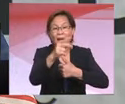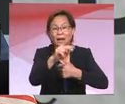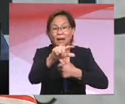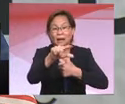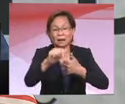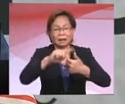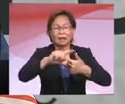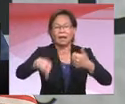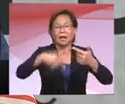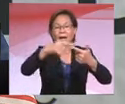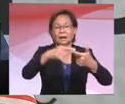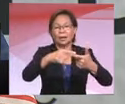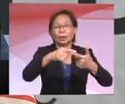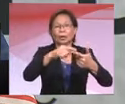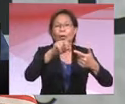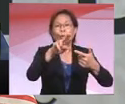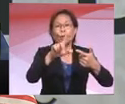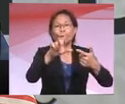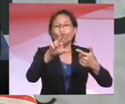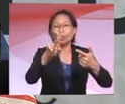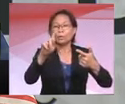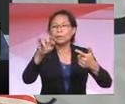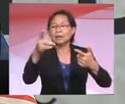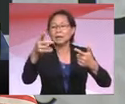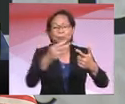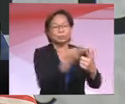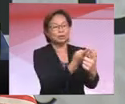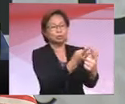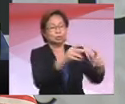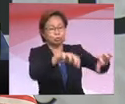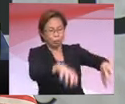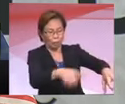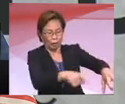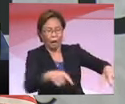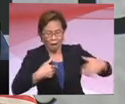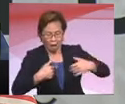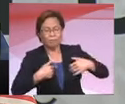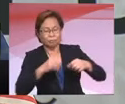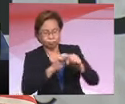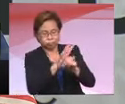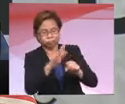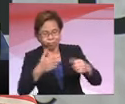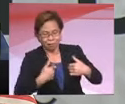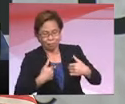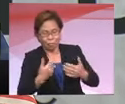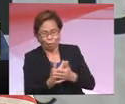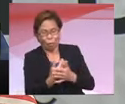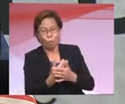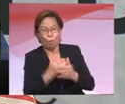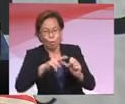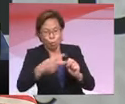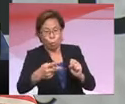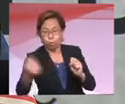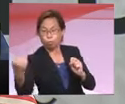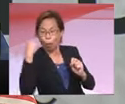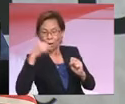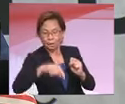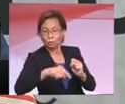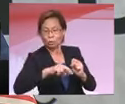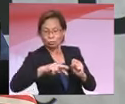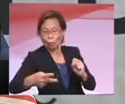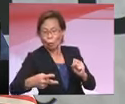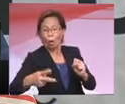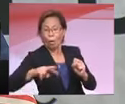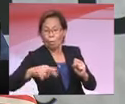the cluster Ulu Tiram. These are the two clusters noted to be positive. And perhaps the trend of mutation, the virus